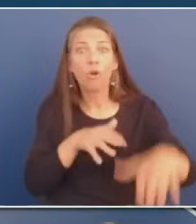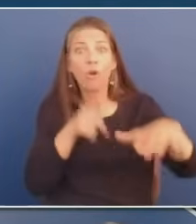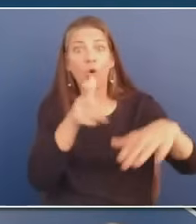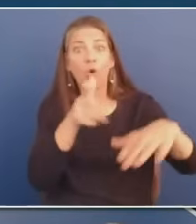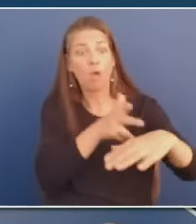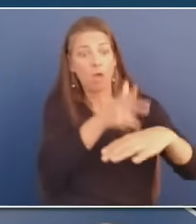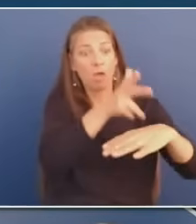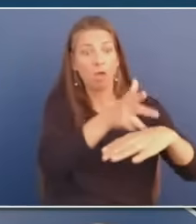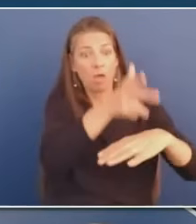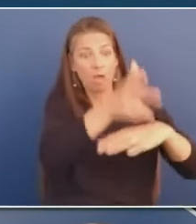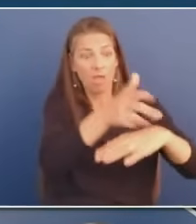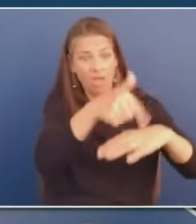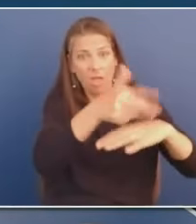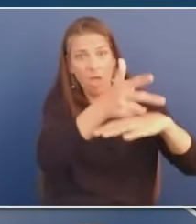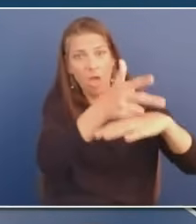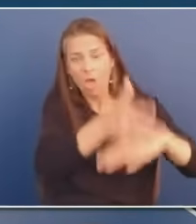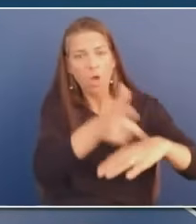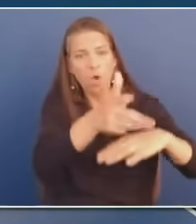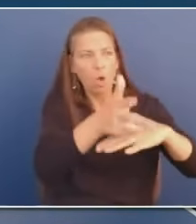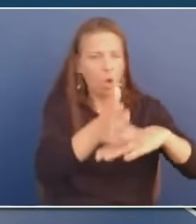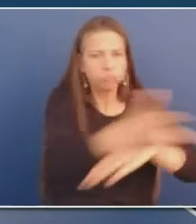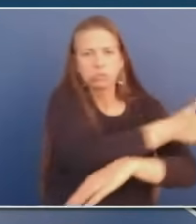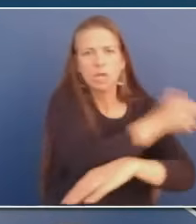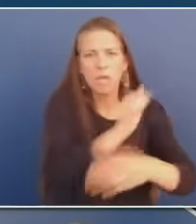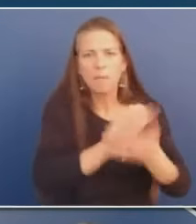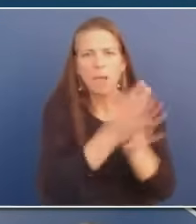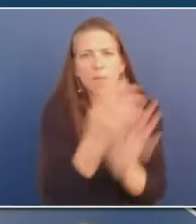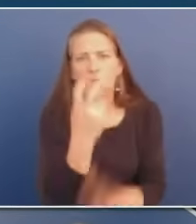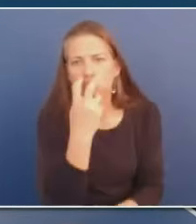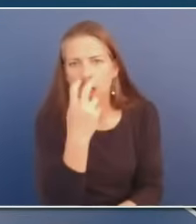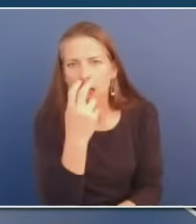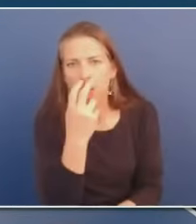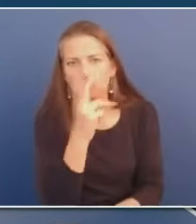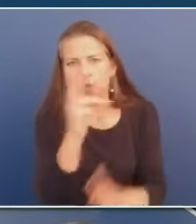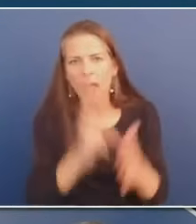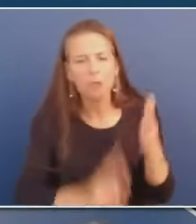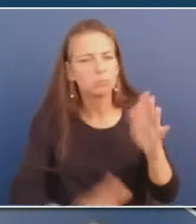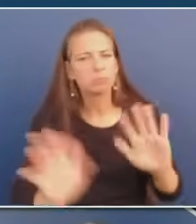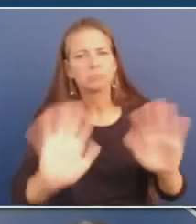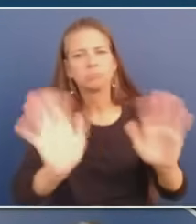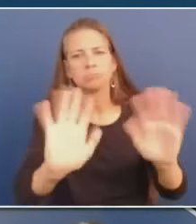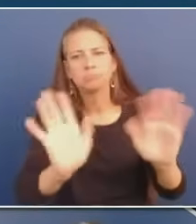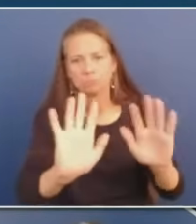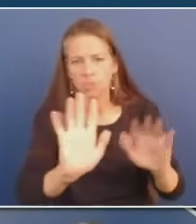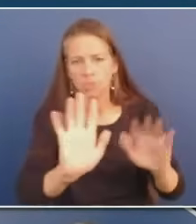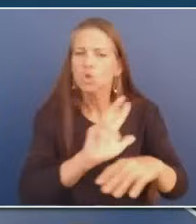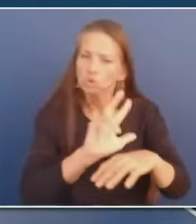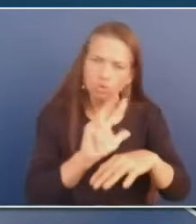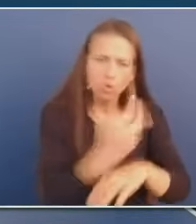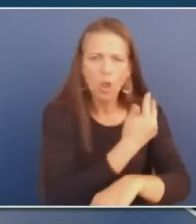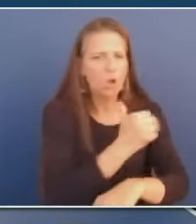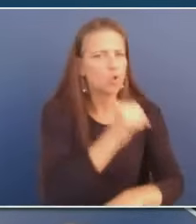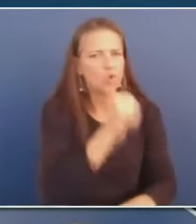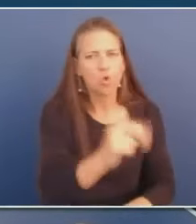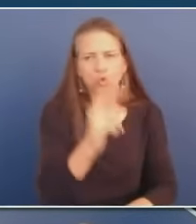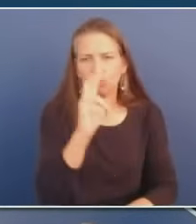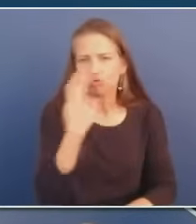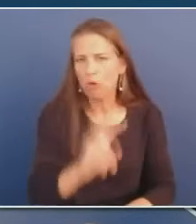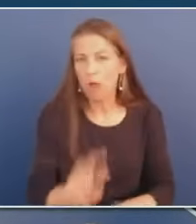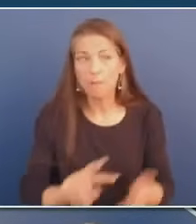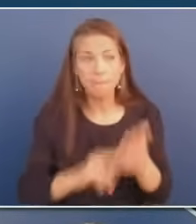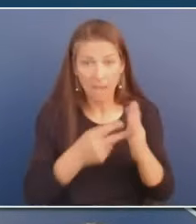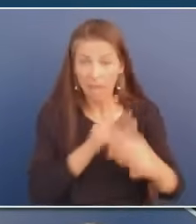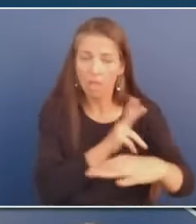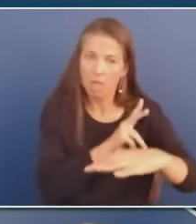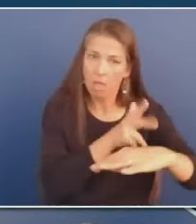difficult parts of these weather emergencies and then losing people to carbon monoxide by having a generator too close to your house, or people trying to drive